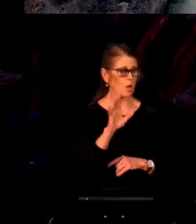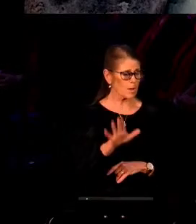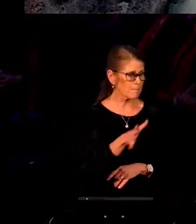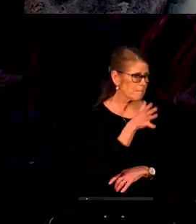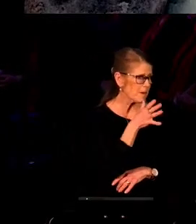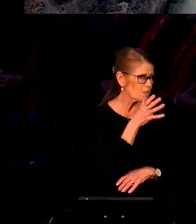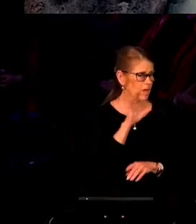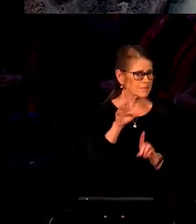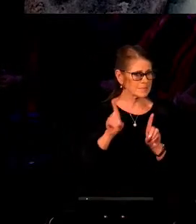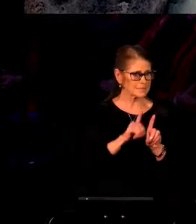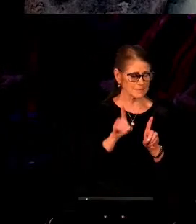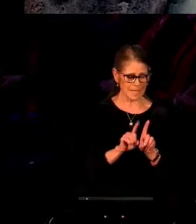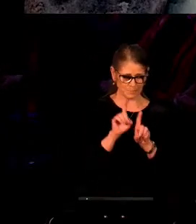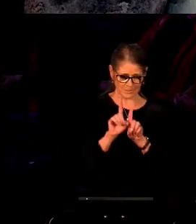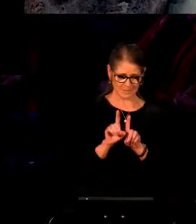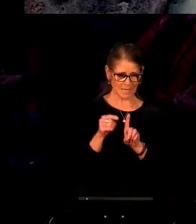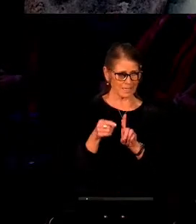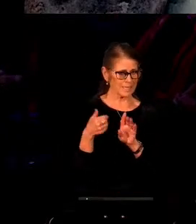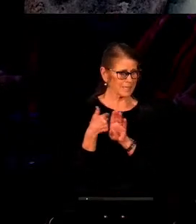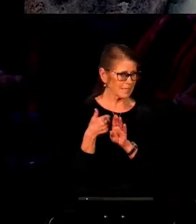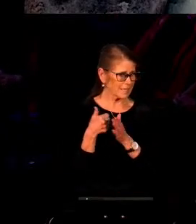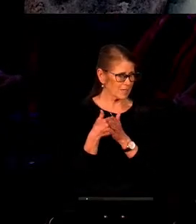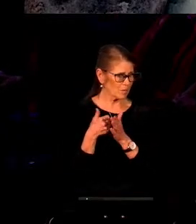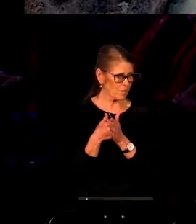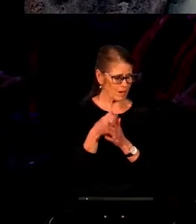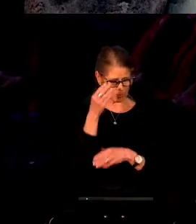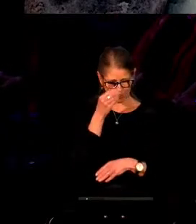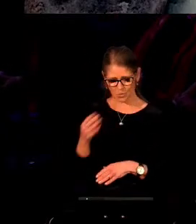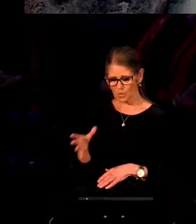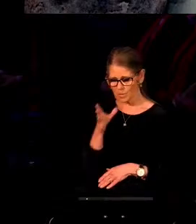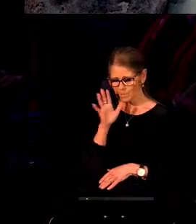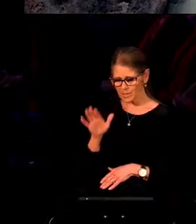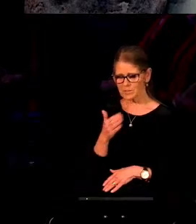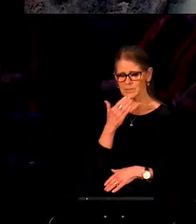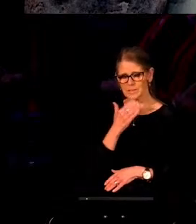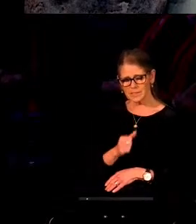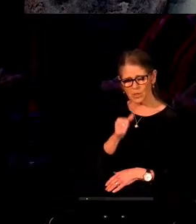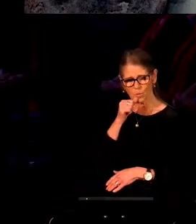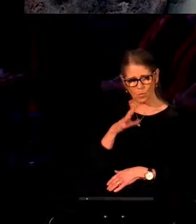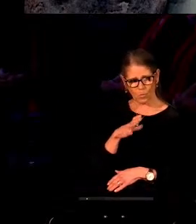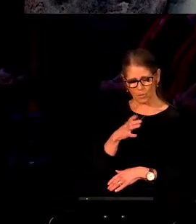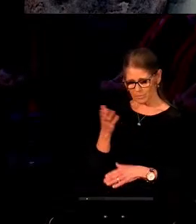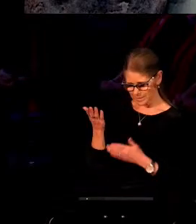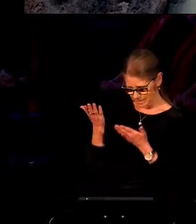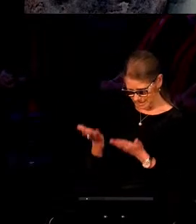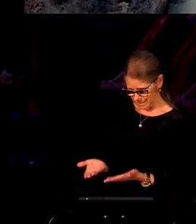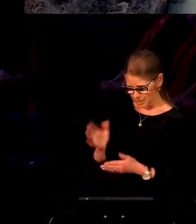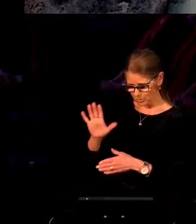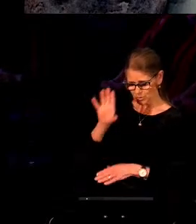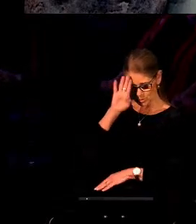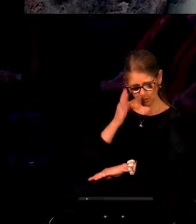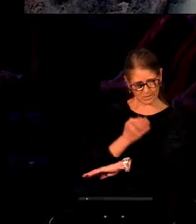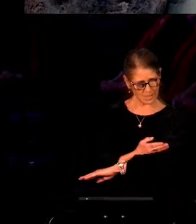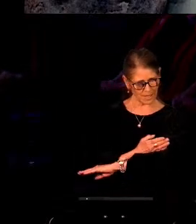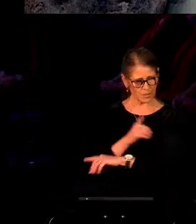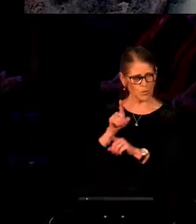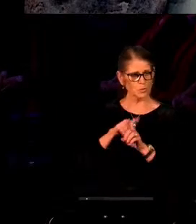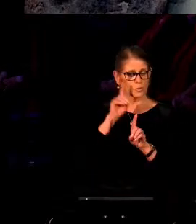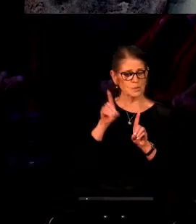loved standing nearby, he said to his mother, 'Dear woman, here is your son.' And to the